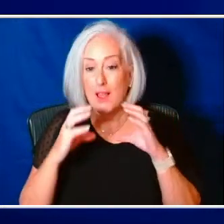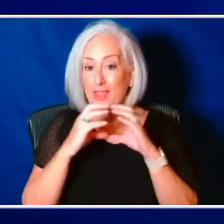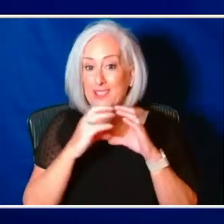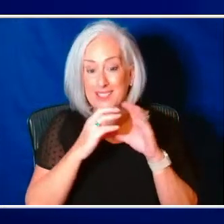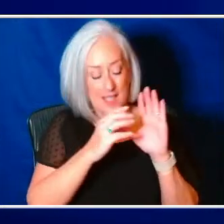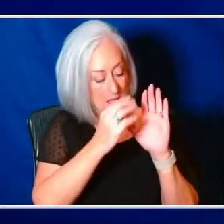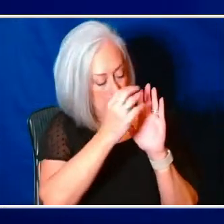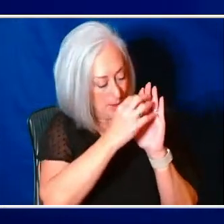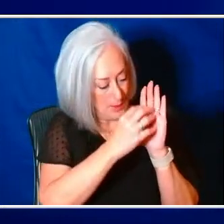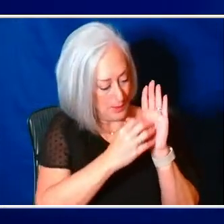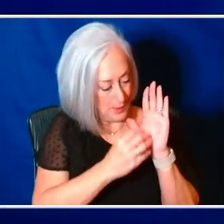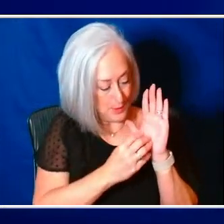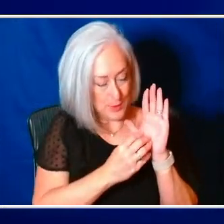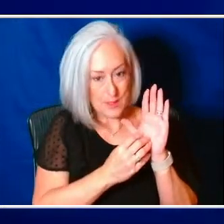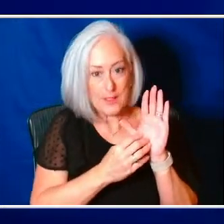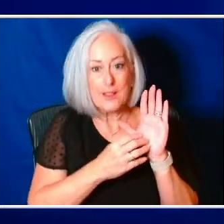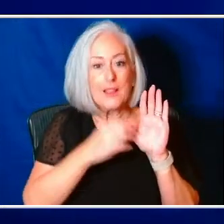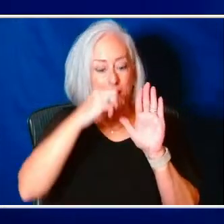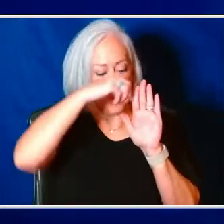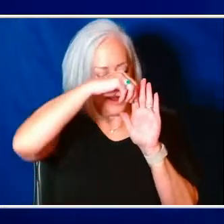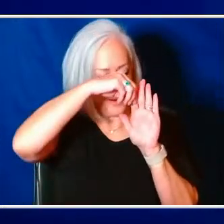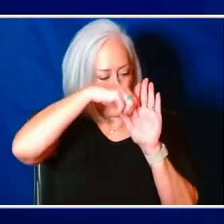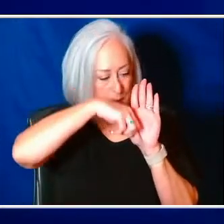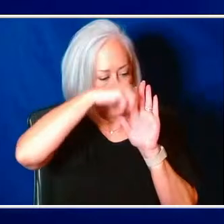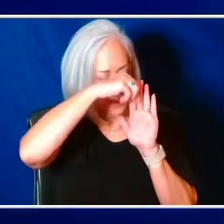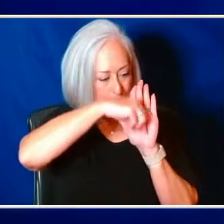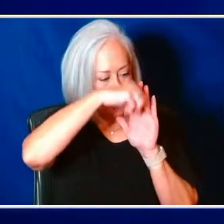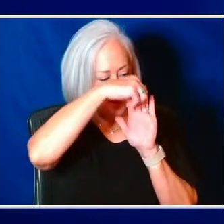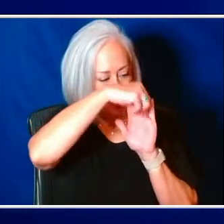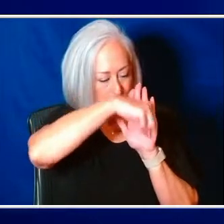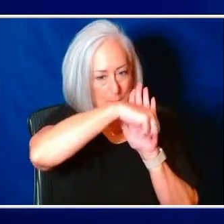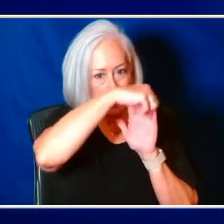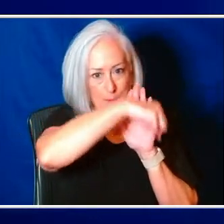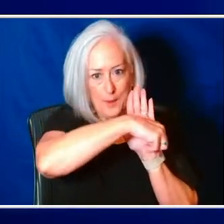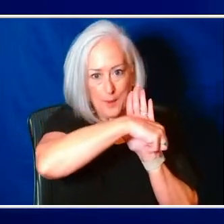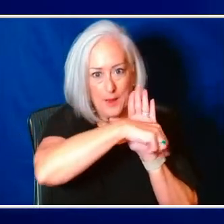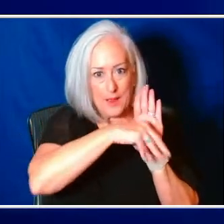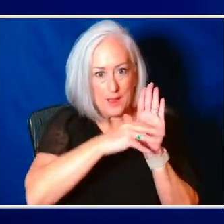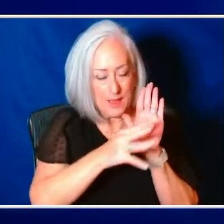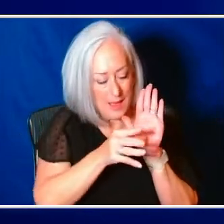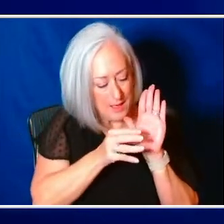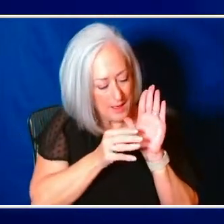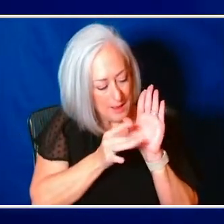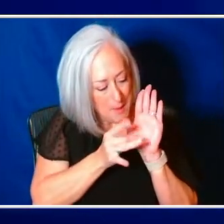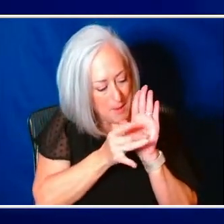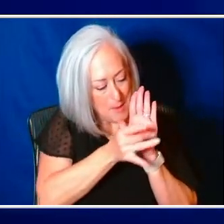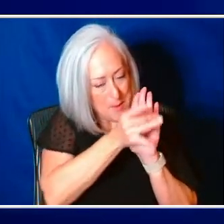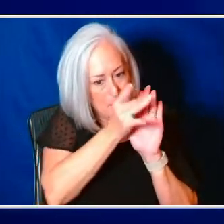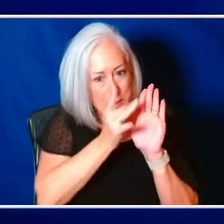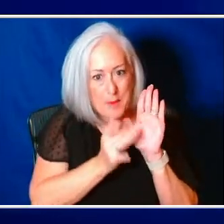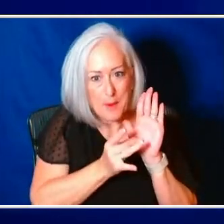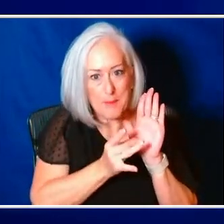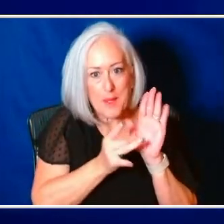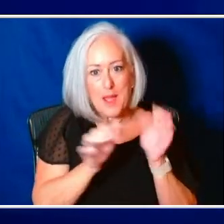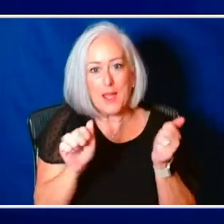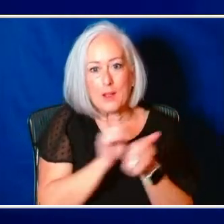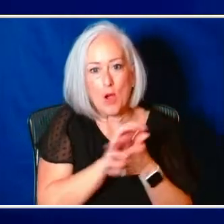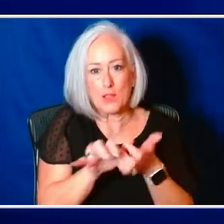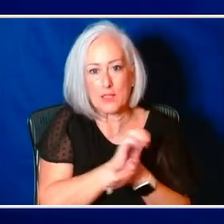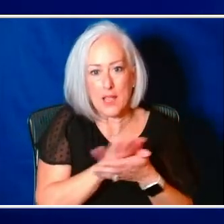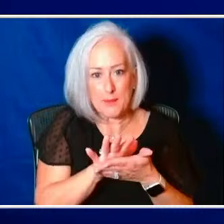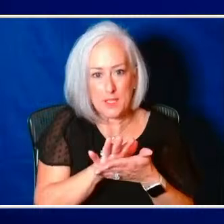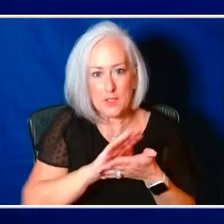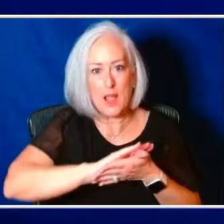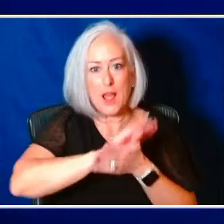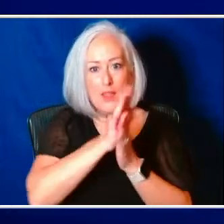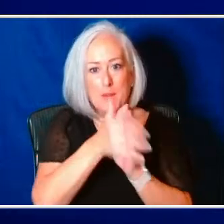airway, and onto the little vacuum cleaner cells. All those things can get damaged, and then they can start developing into tumors. And